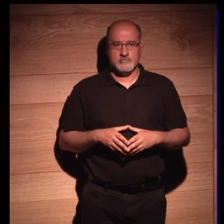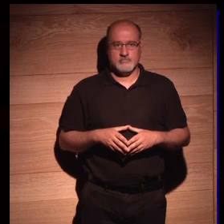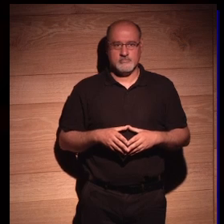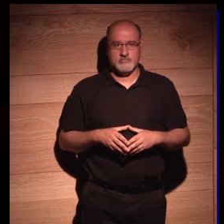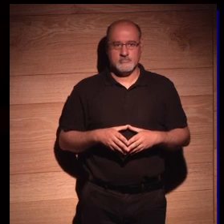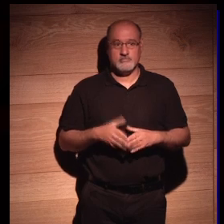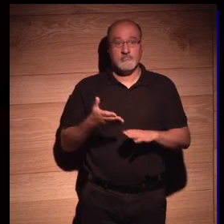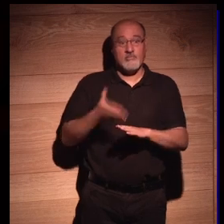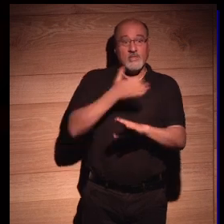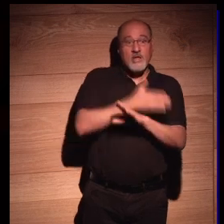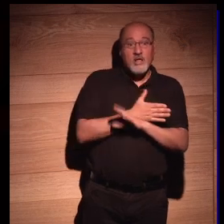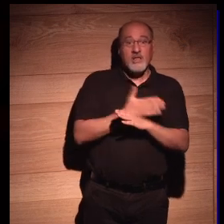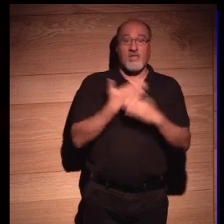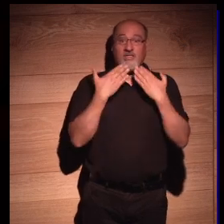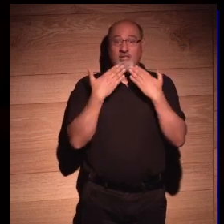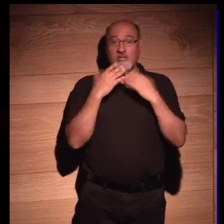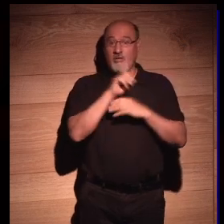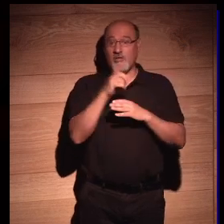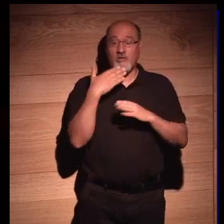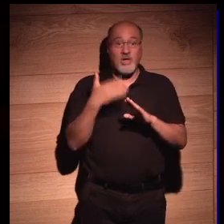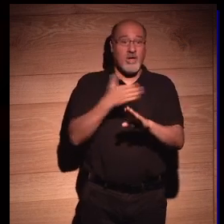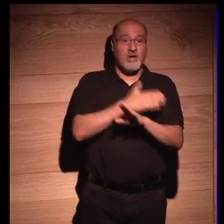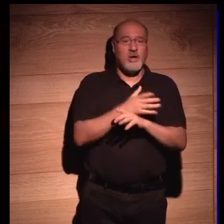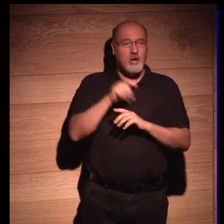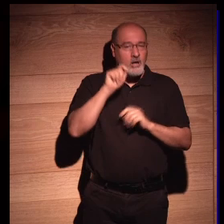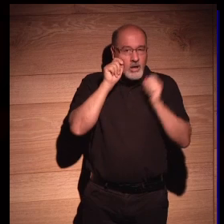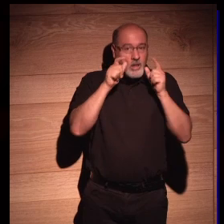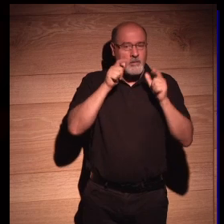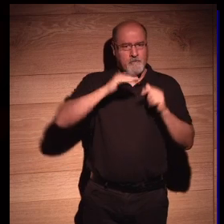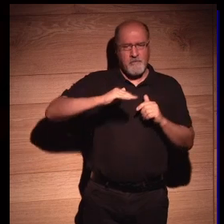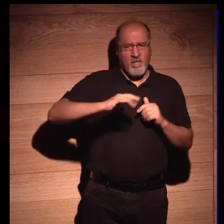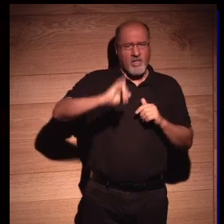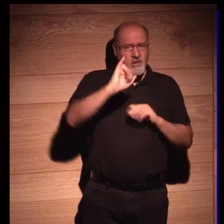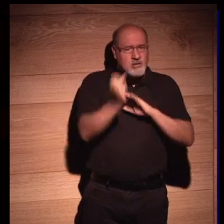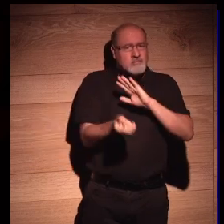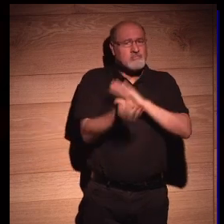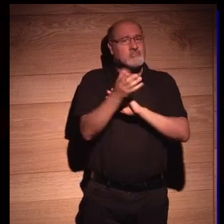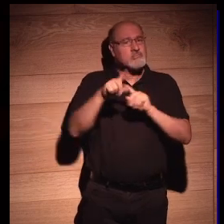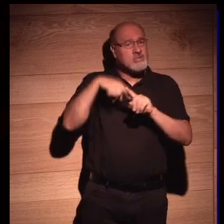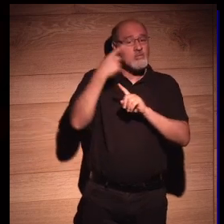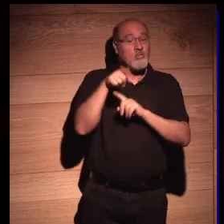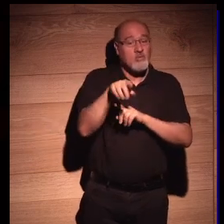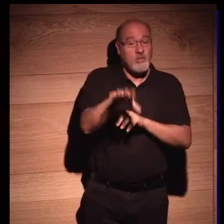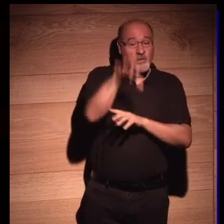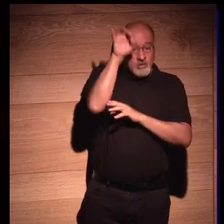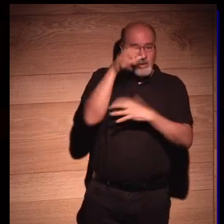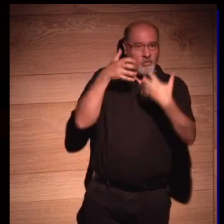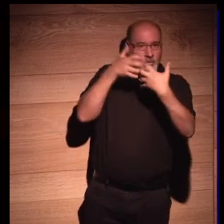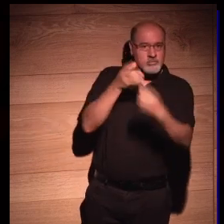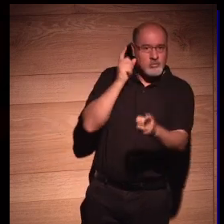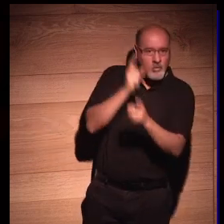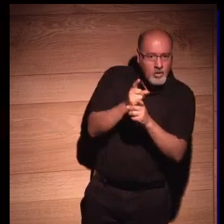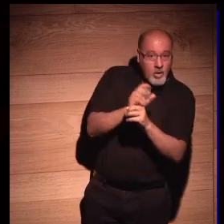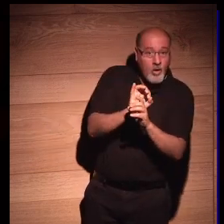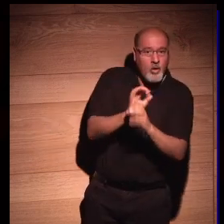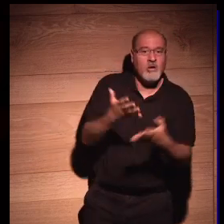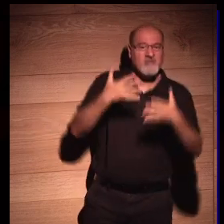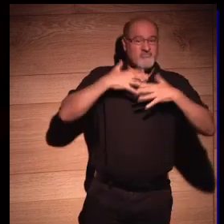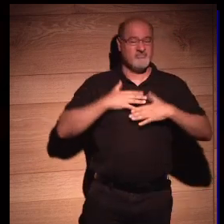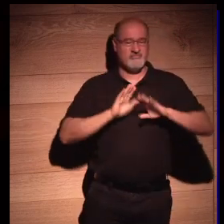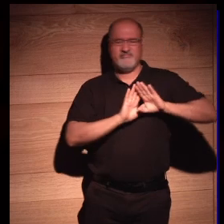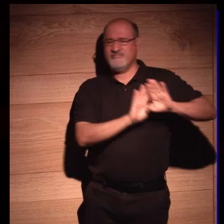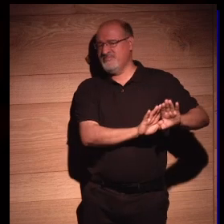Before you turn 11, you'll realize that there is evil in the world, and you'll have to decide between fighting it or living your